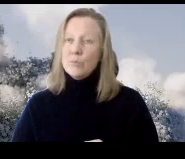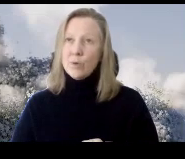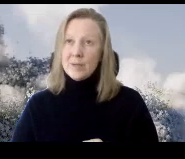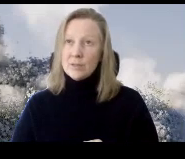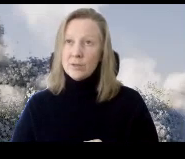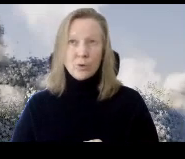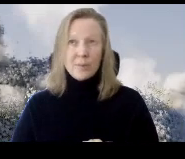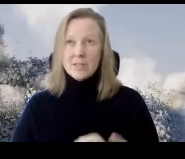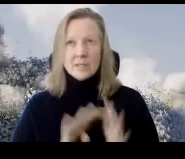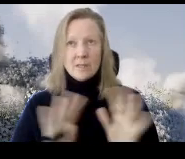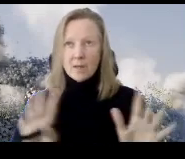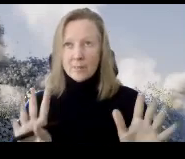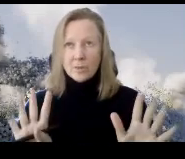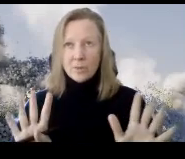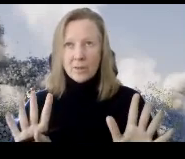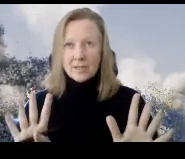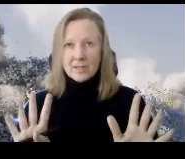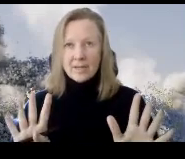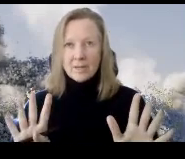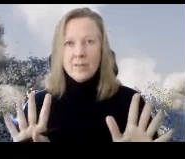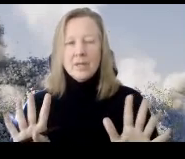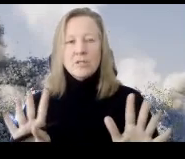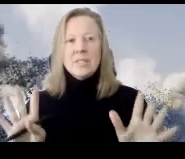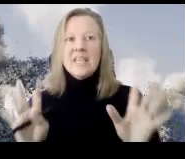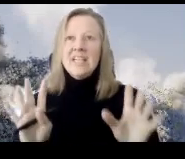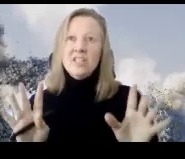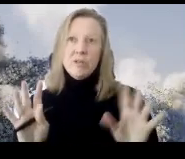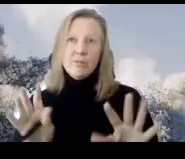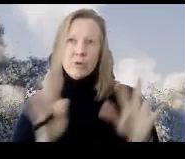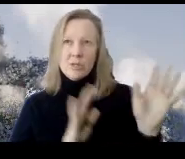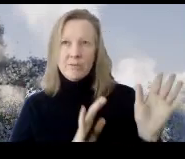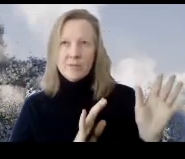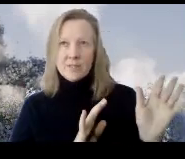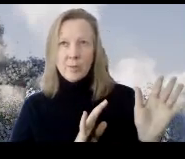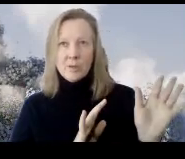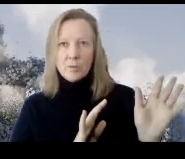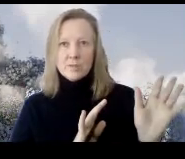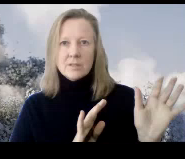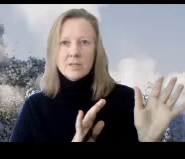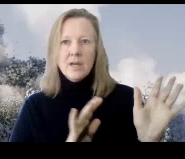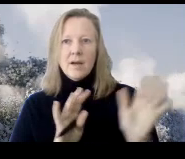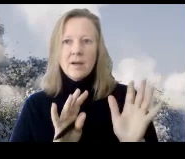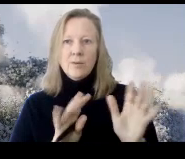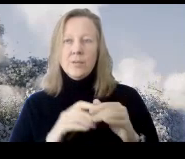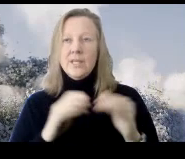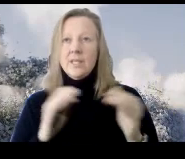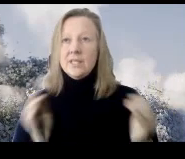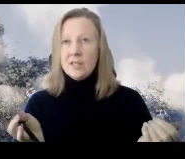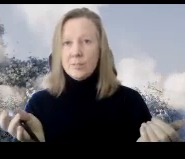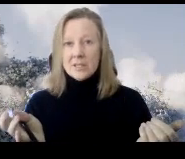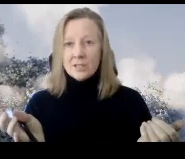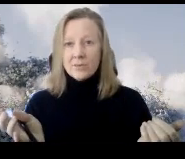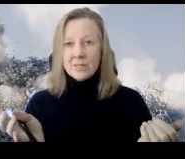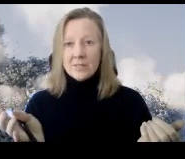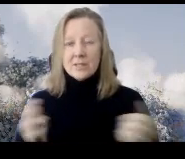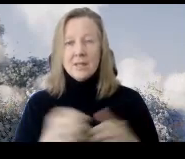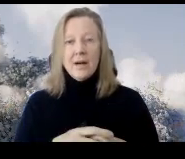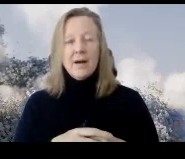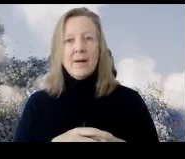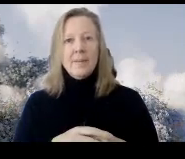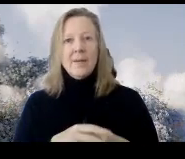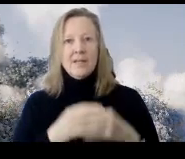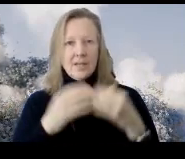one's more based on the workplace. It's not about doing an exam. So it's an easier version of the CELBAN course. You only need a CLB 6 for